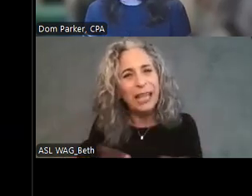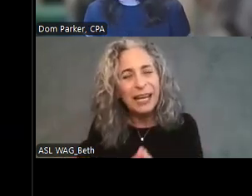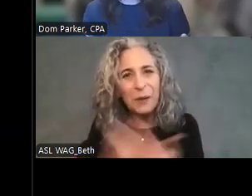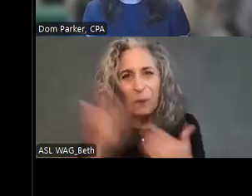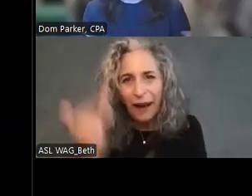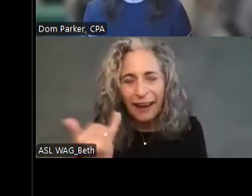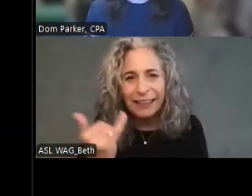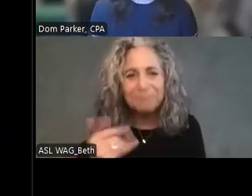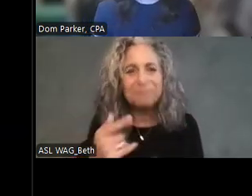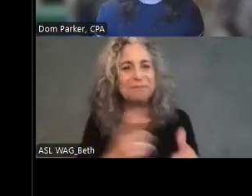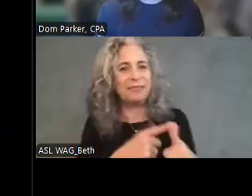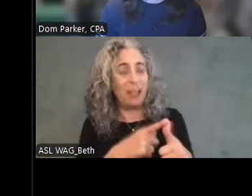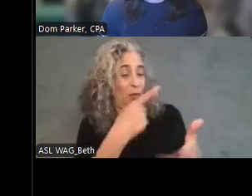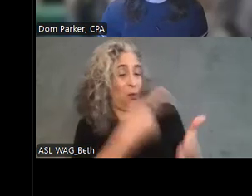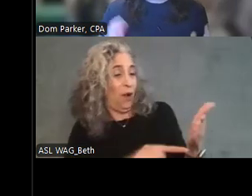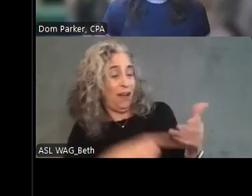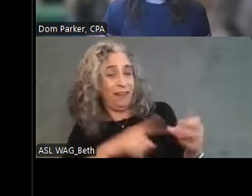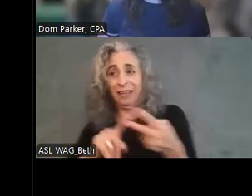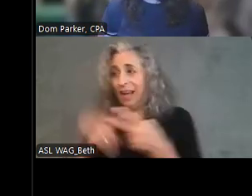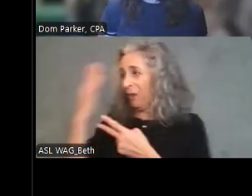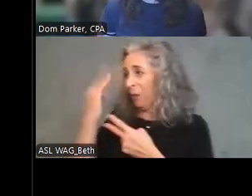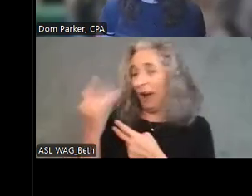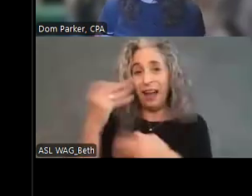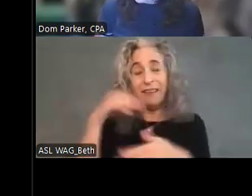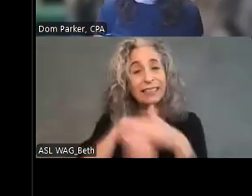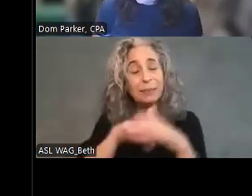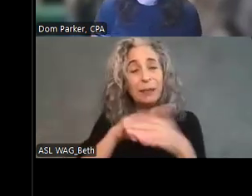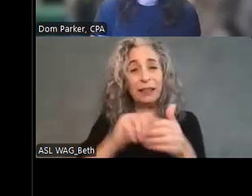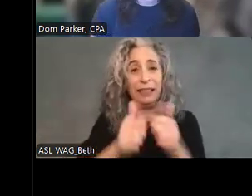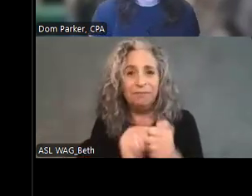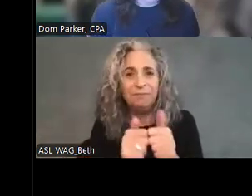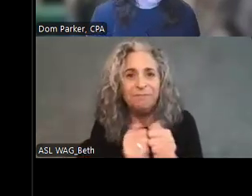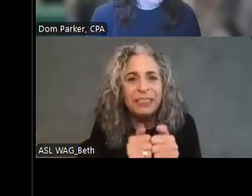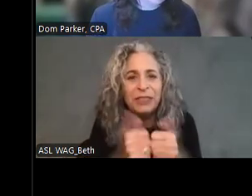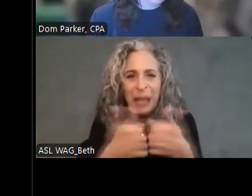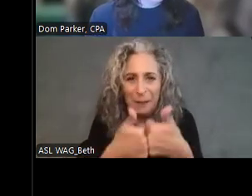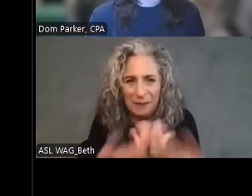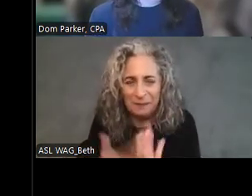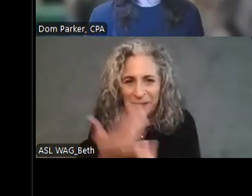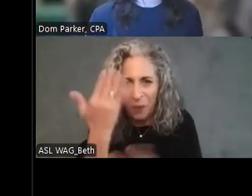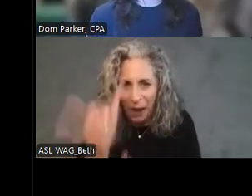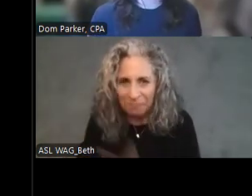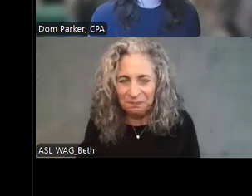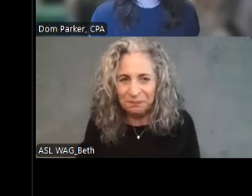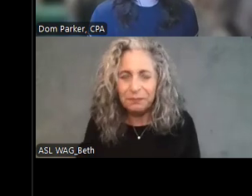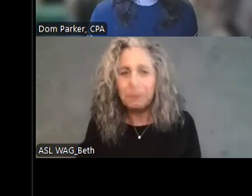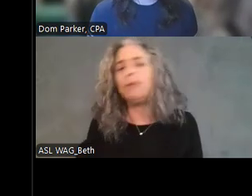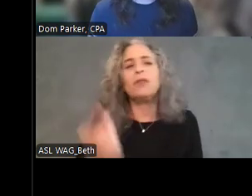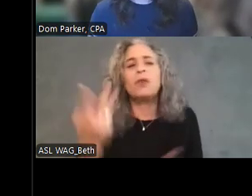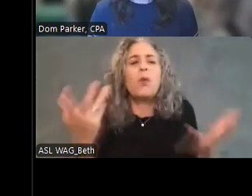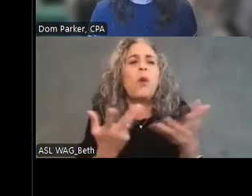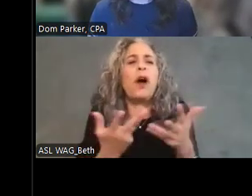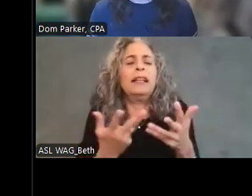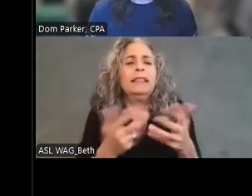the what and why of accessible video game design. So what is video